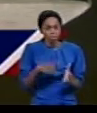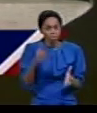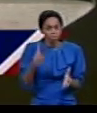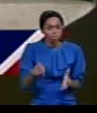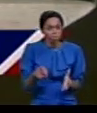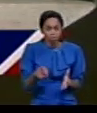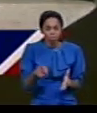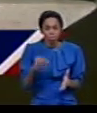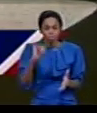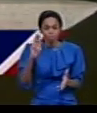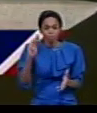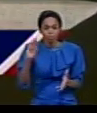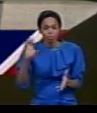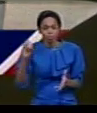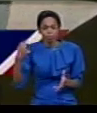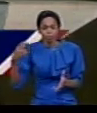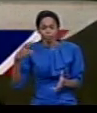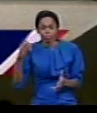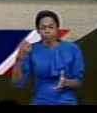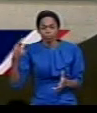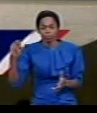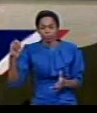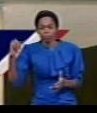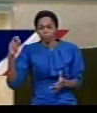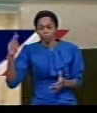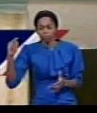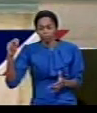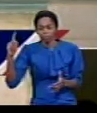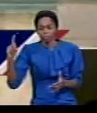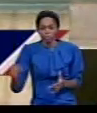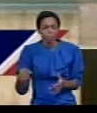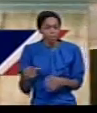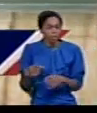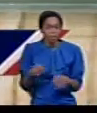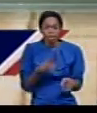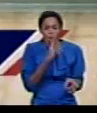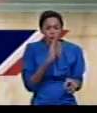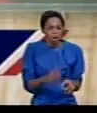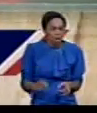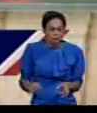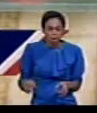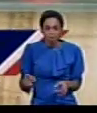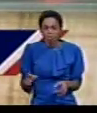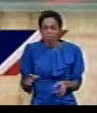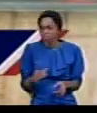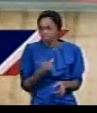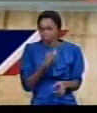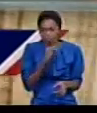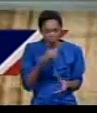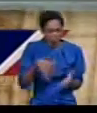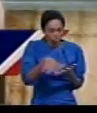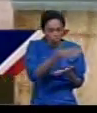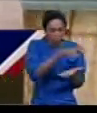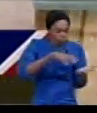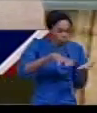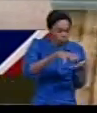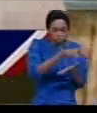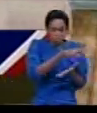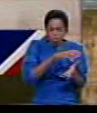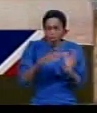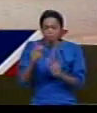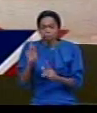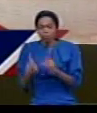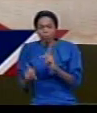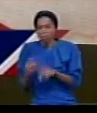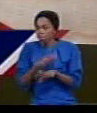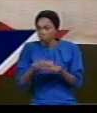It's like they're playing tricks. And they are incoherent. They cannot even understand themselves. They do things